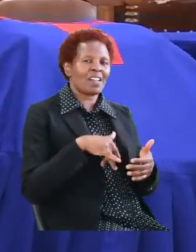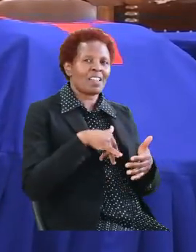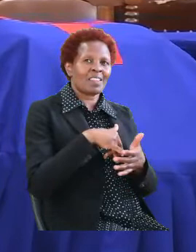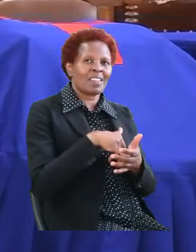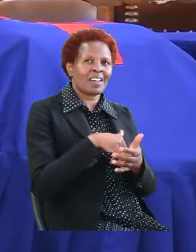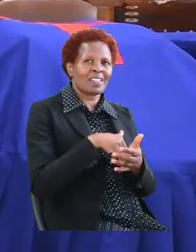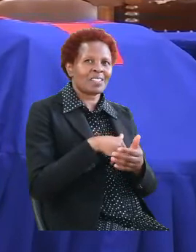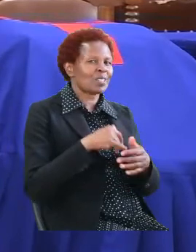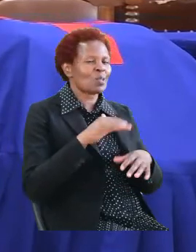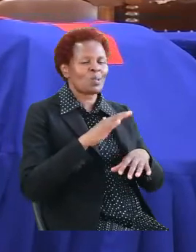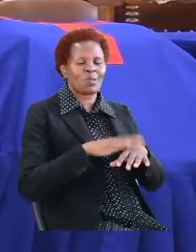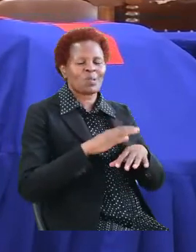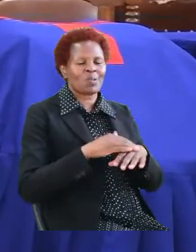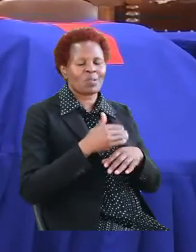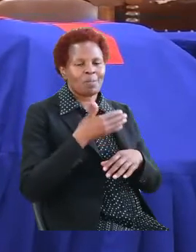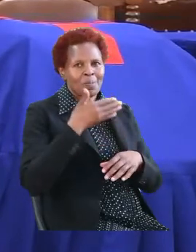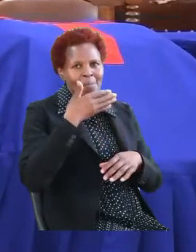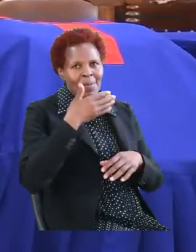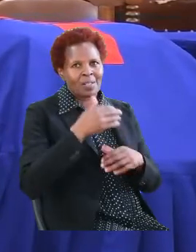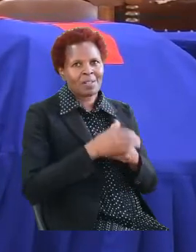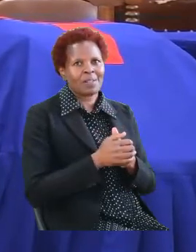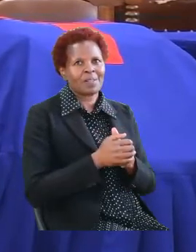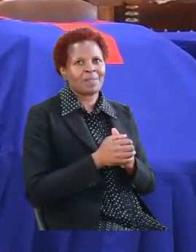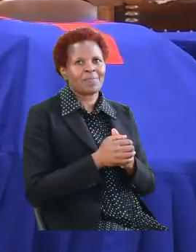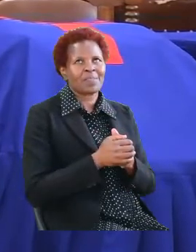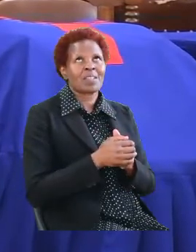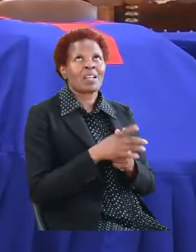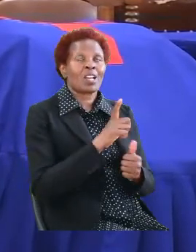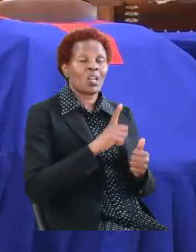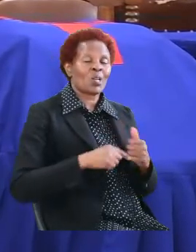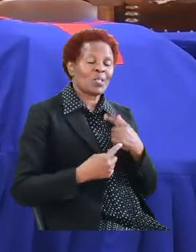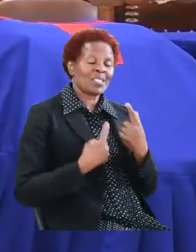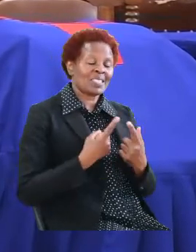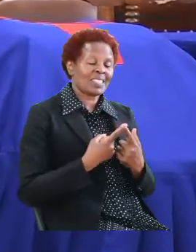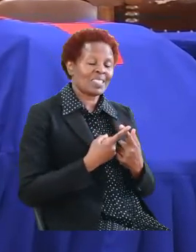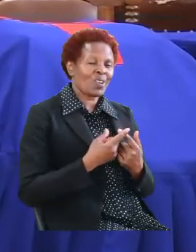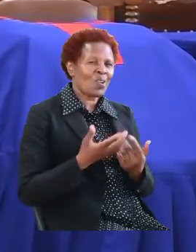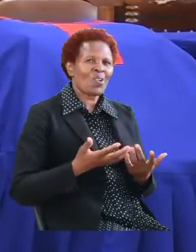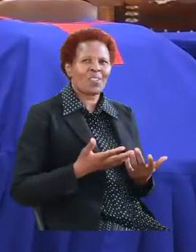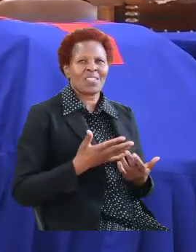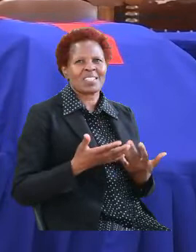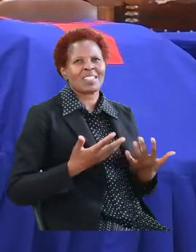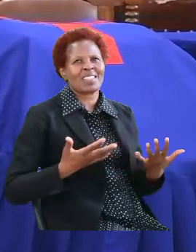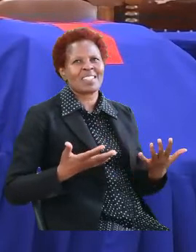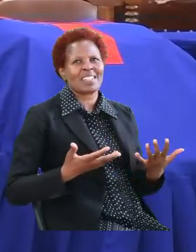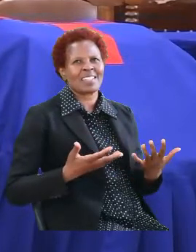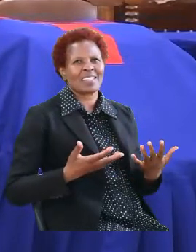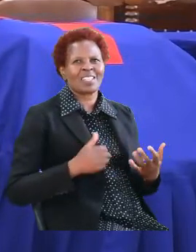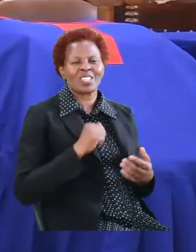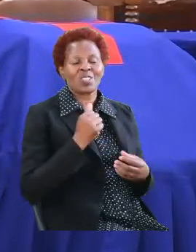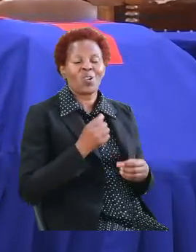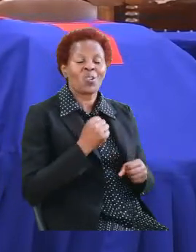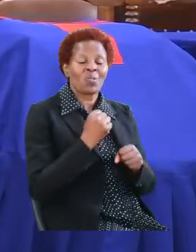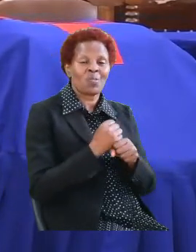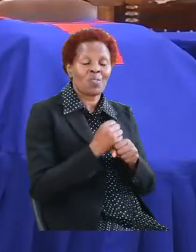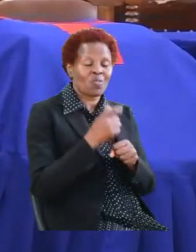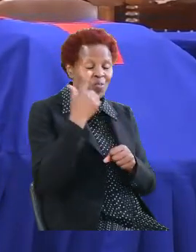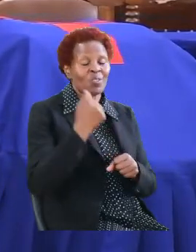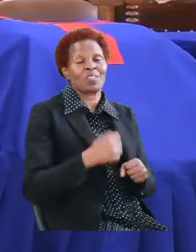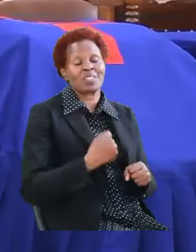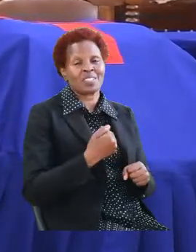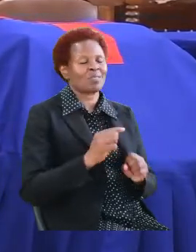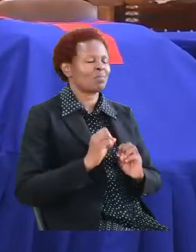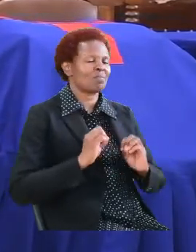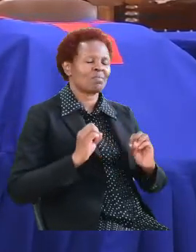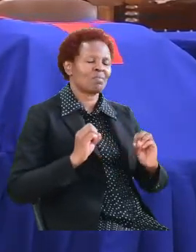that can smell. You know, because the Lord is saying, those things don't even give themselves that smell. They don't give them that